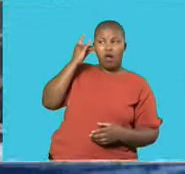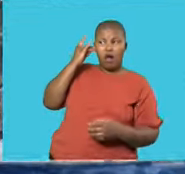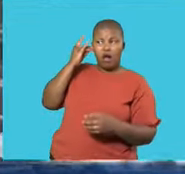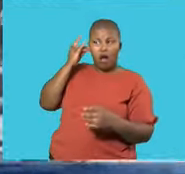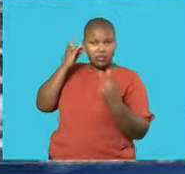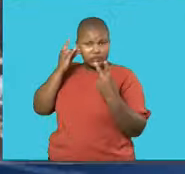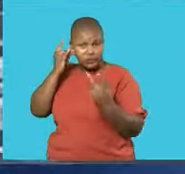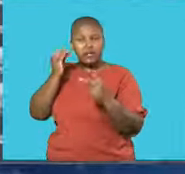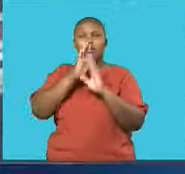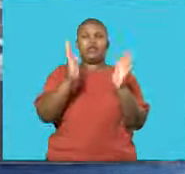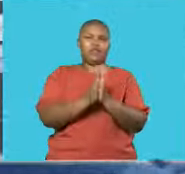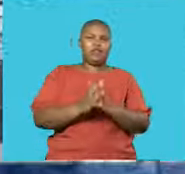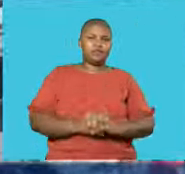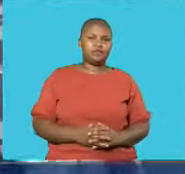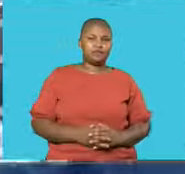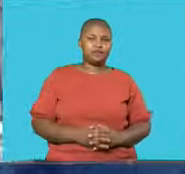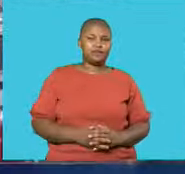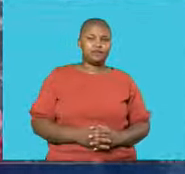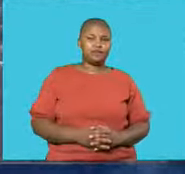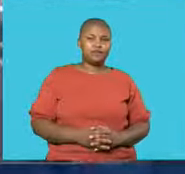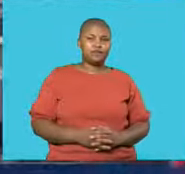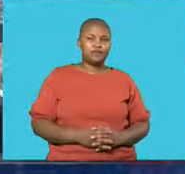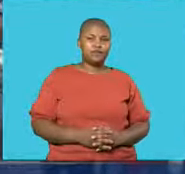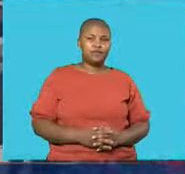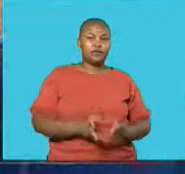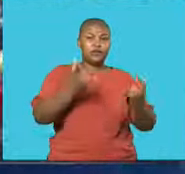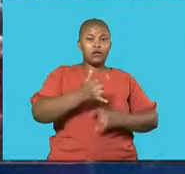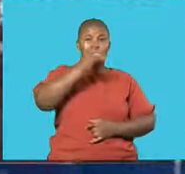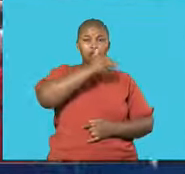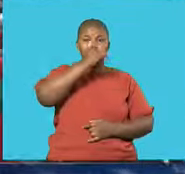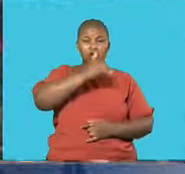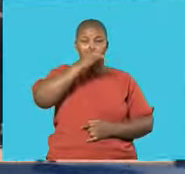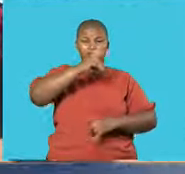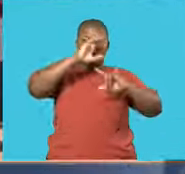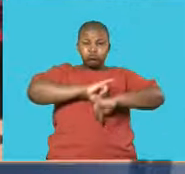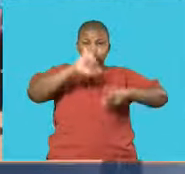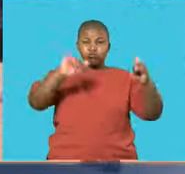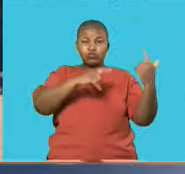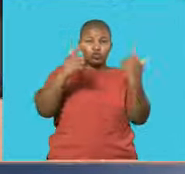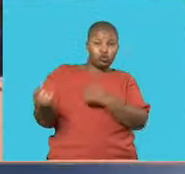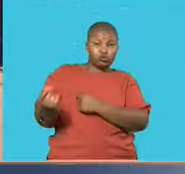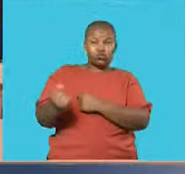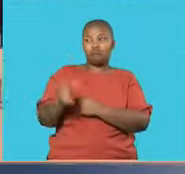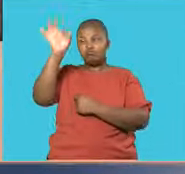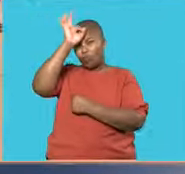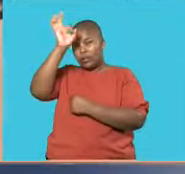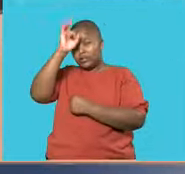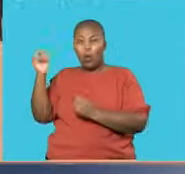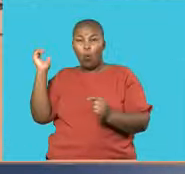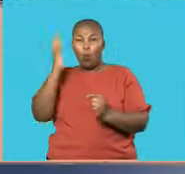actually going on. Uthume ngabe izigebengu sikhiphele umkhono wekati umphakathi noma amaphoyisa kuyona ukumsiza ngoba bona